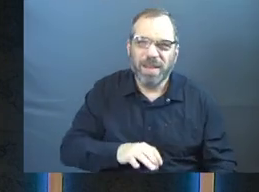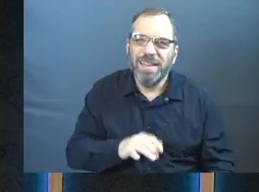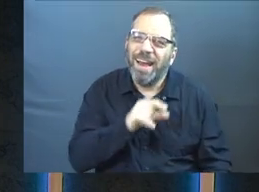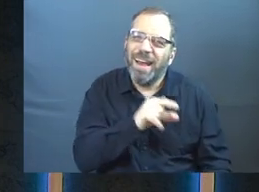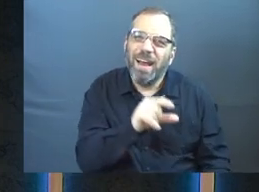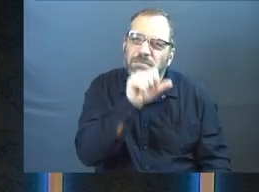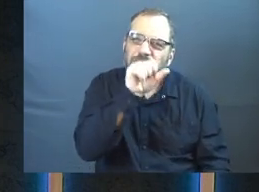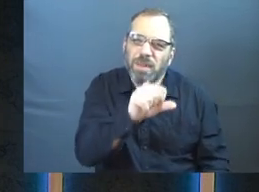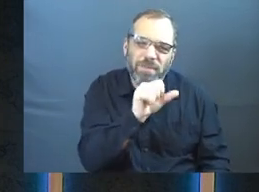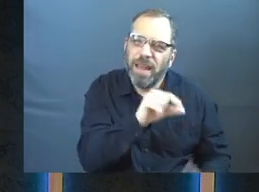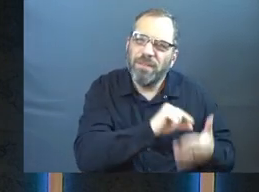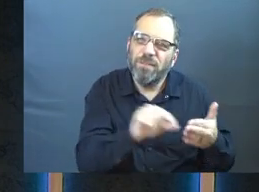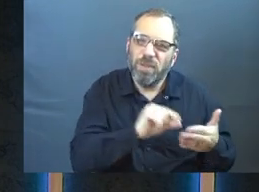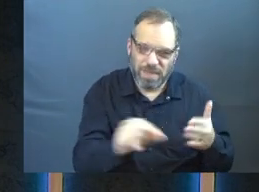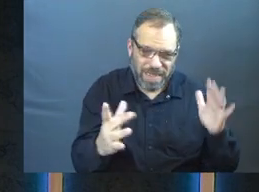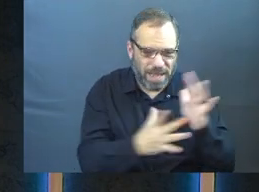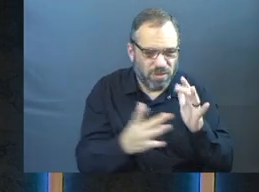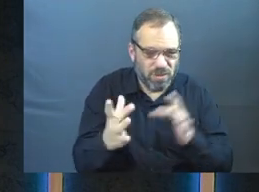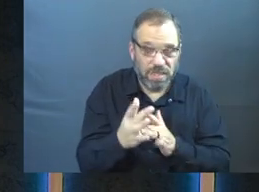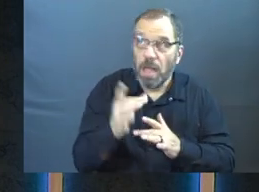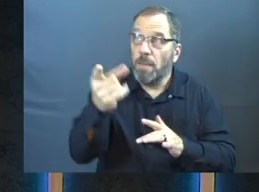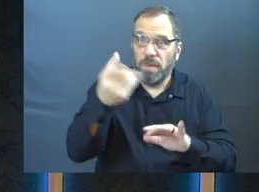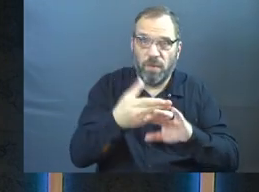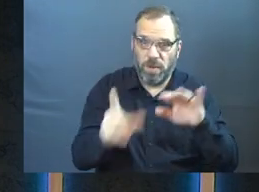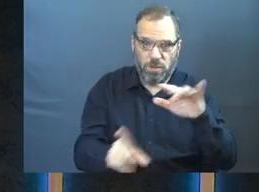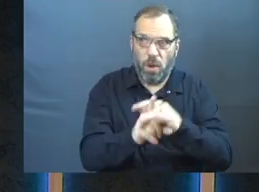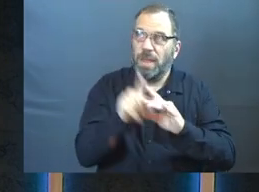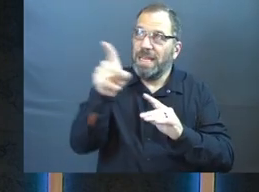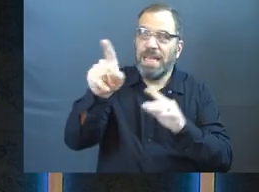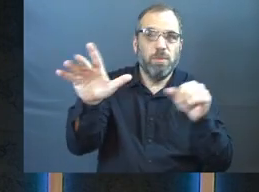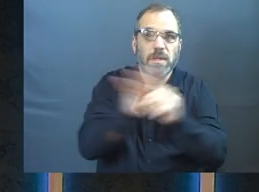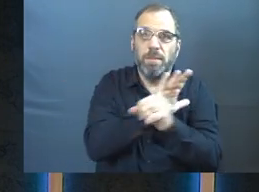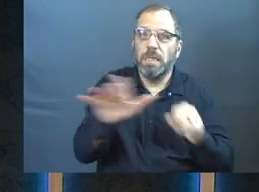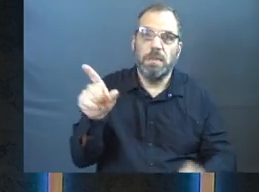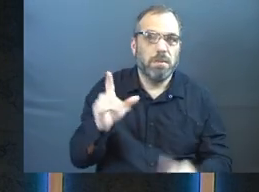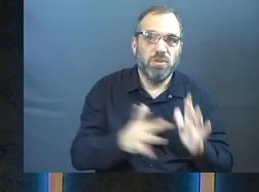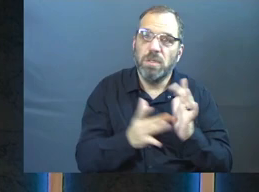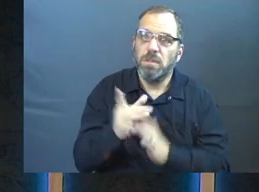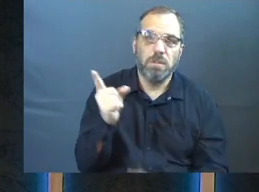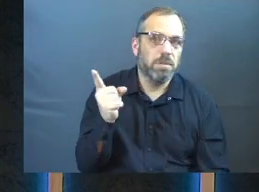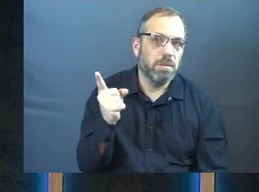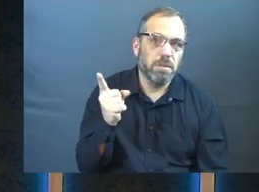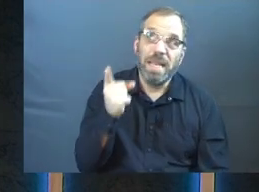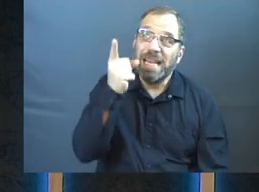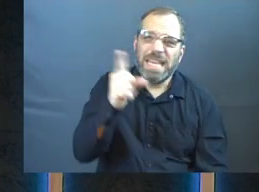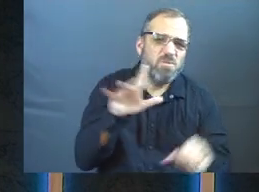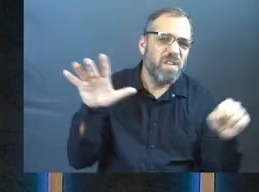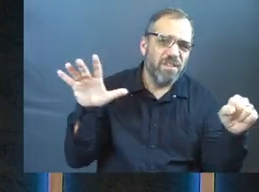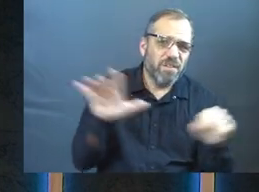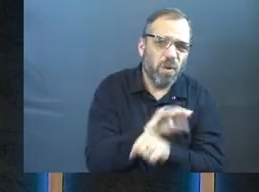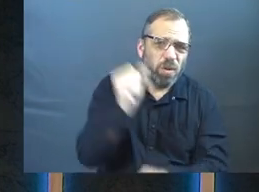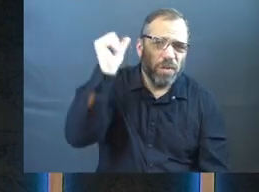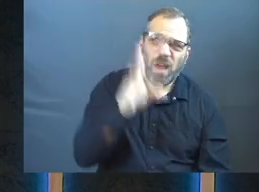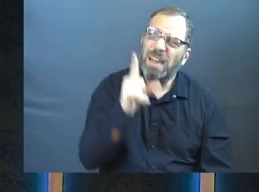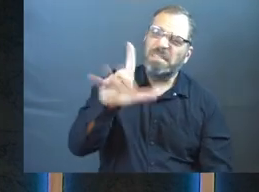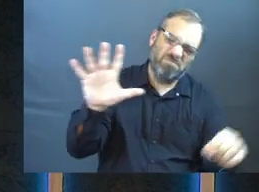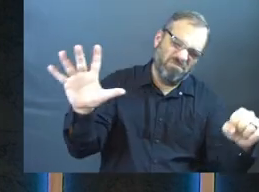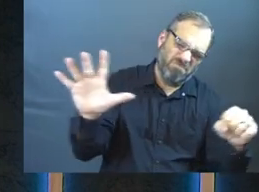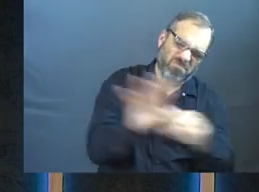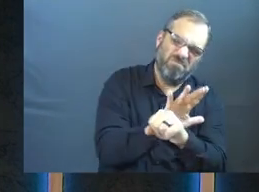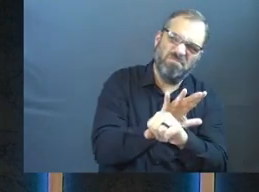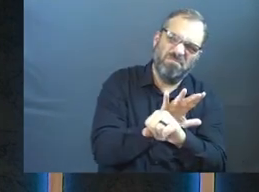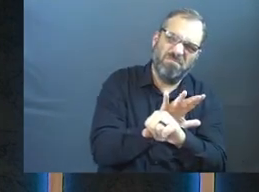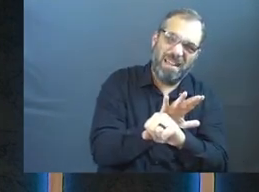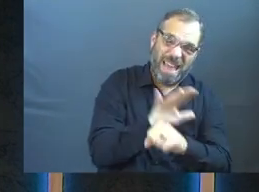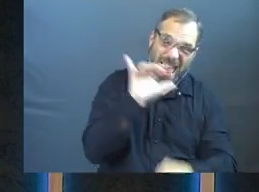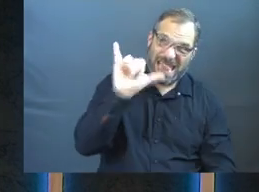love the way that that verse puts it. It says that Jesus, before he even came here, he was complete. He was full of God. He was complete.